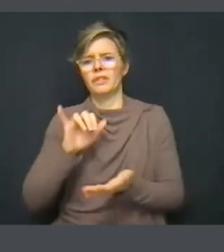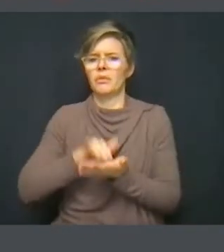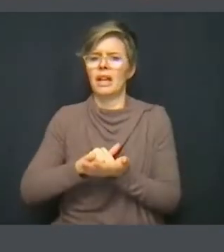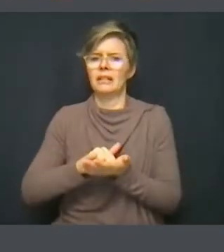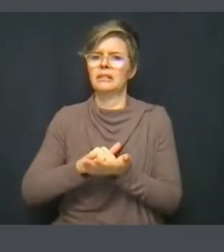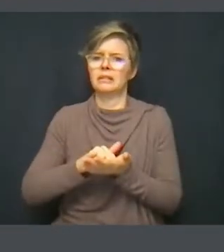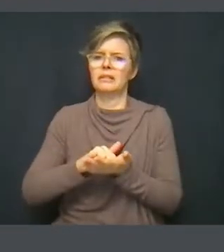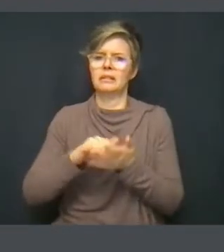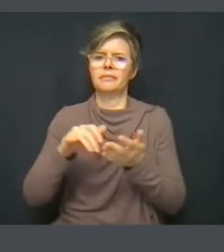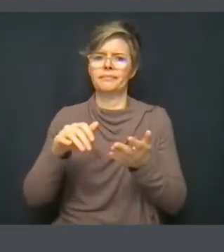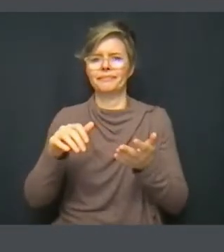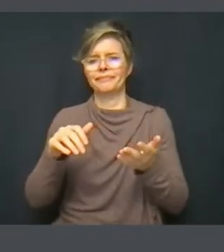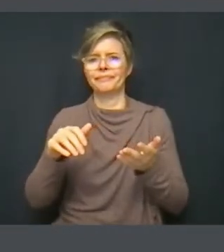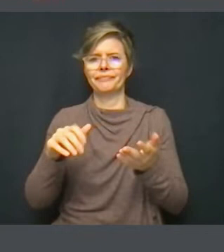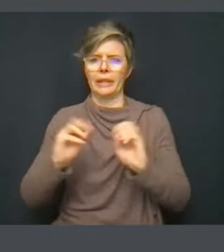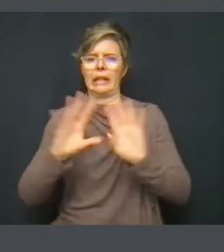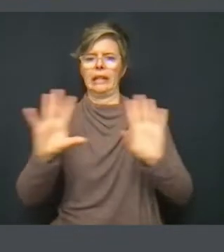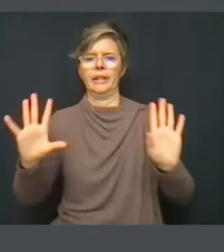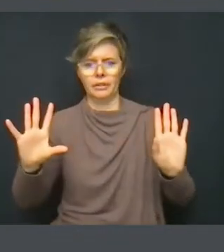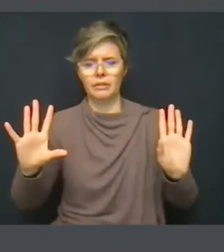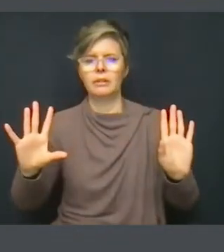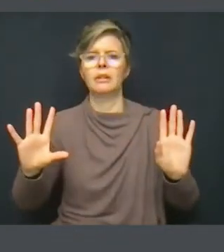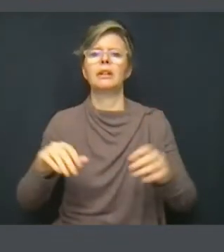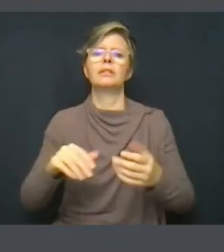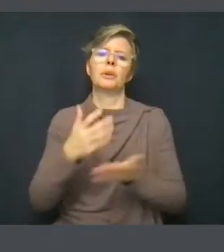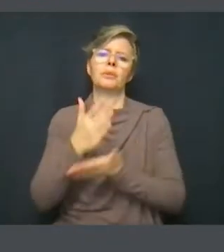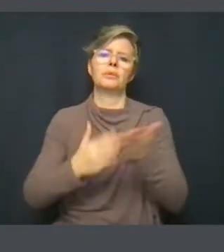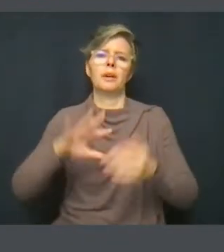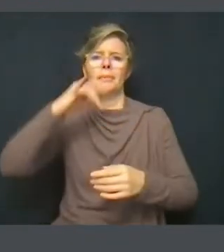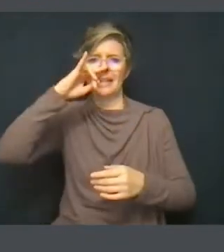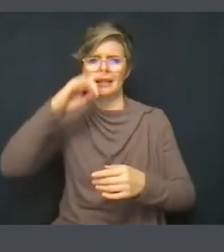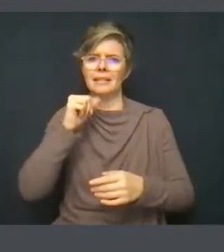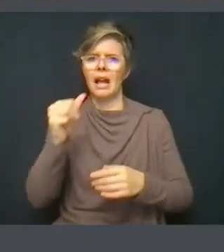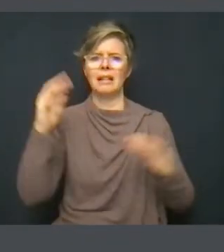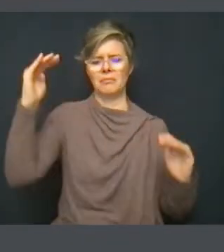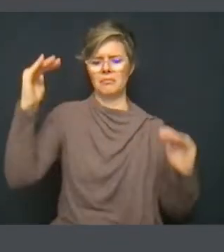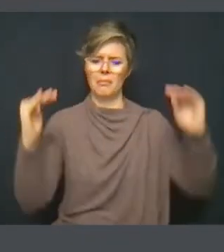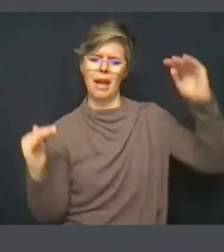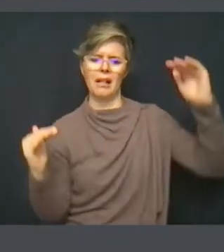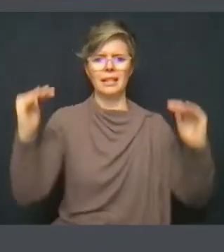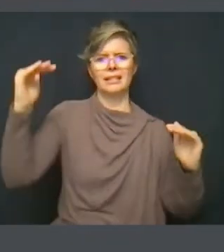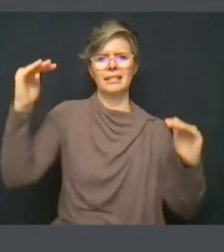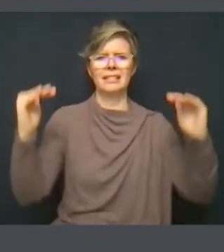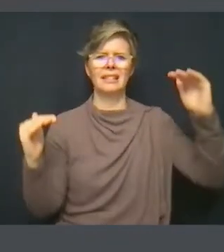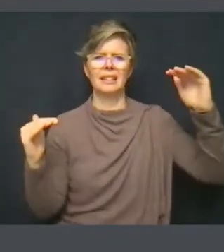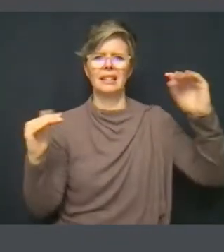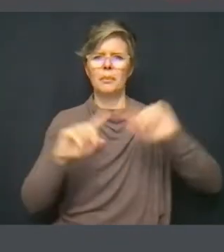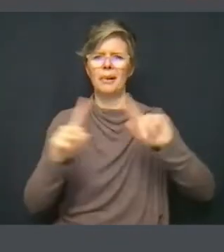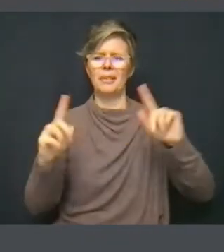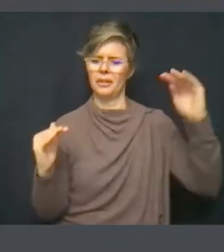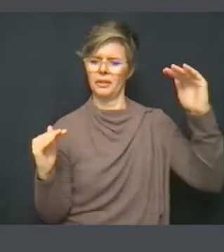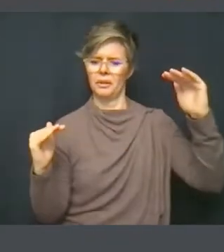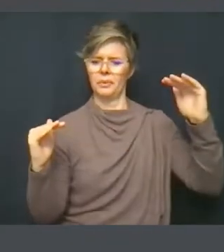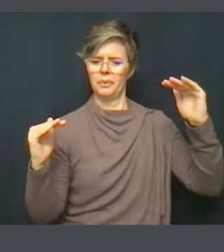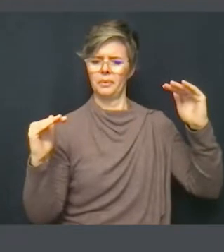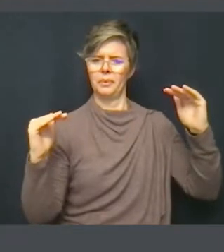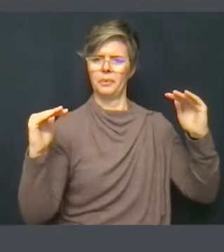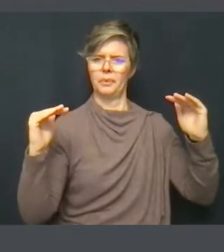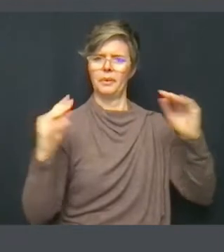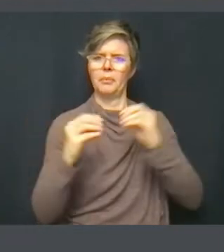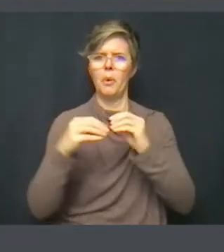When you have kids that are more kind of not necessarily super balanced, but their profile is a little closer, because you can have kids